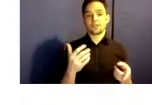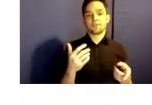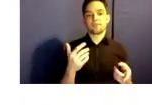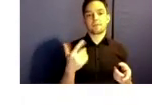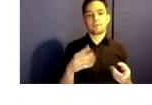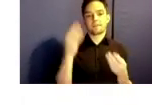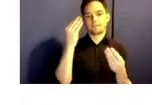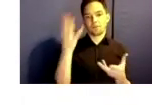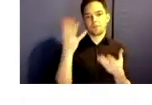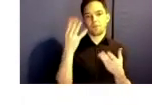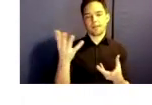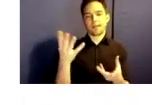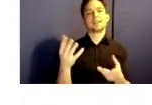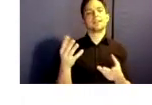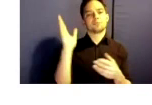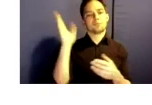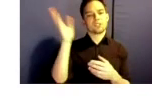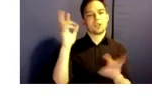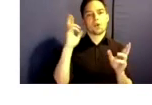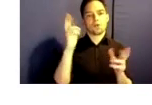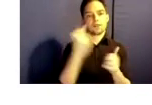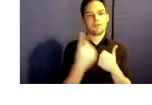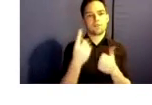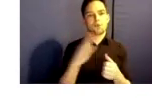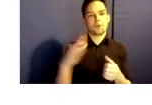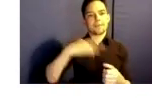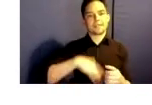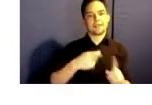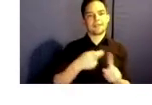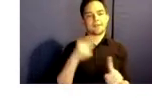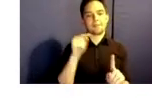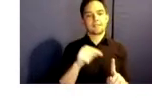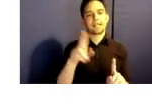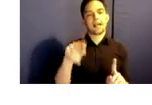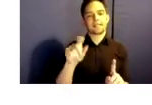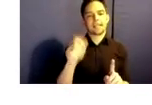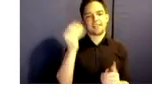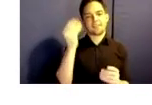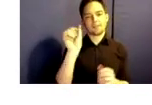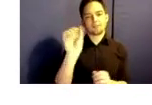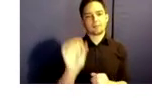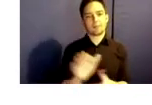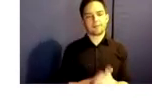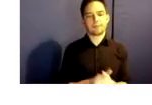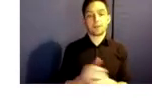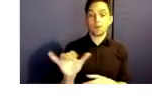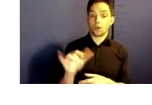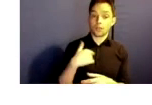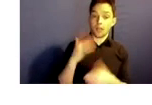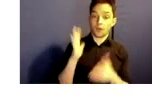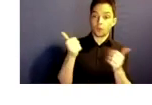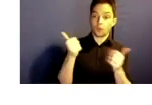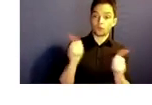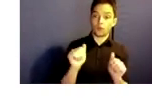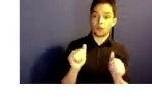informative presentation, and I hope everybody benefit from this updated information. And I will try in